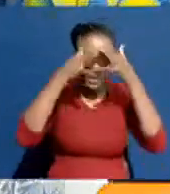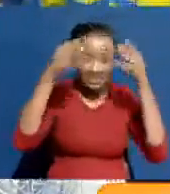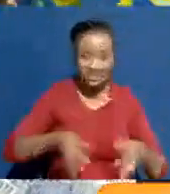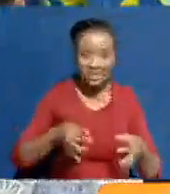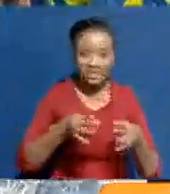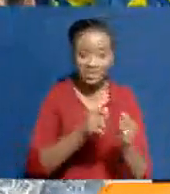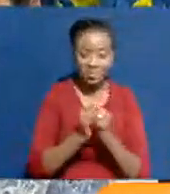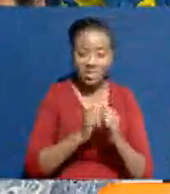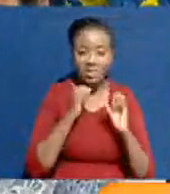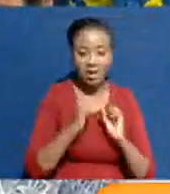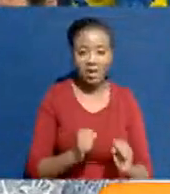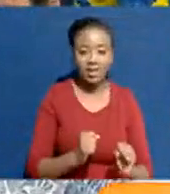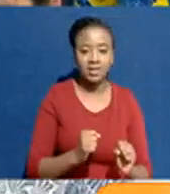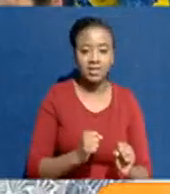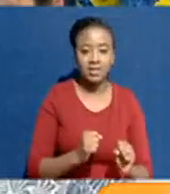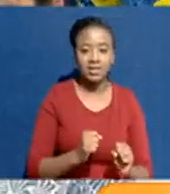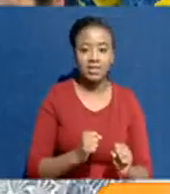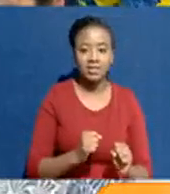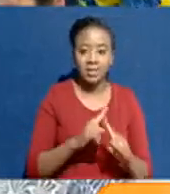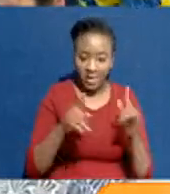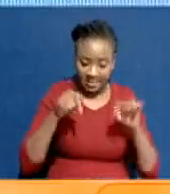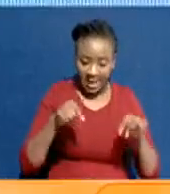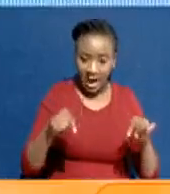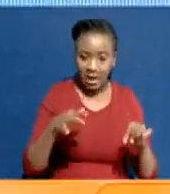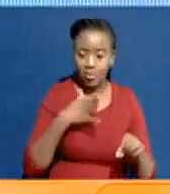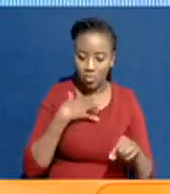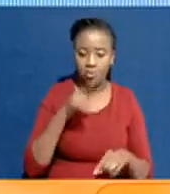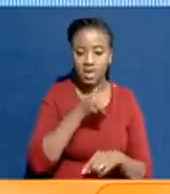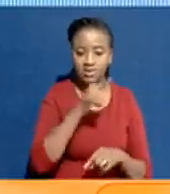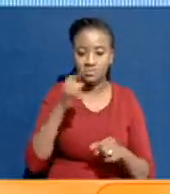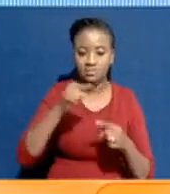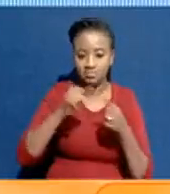decisions, which we intend to make this time round.